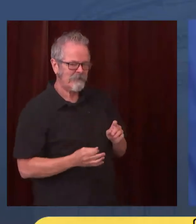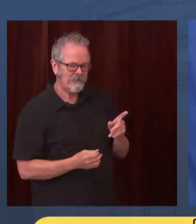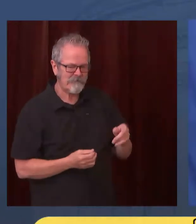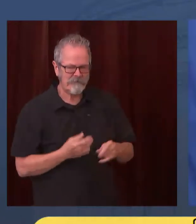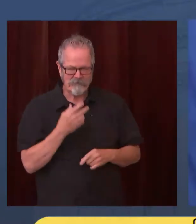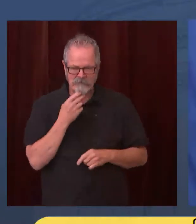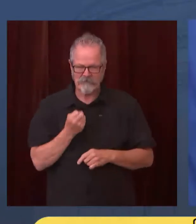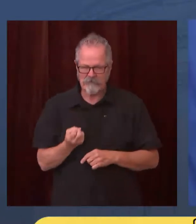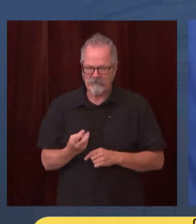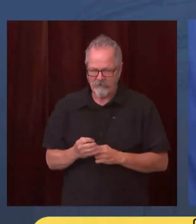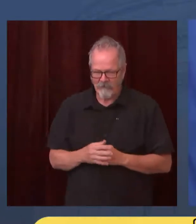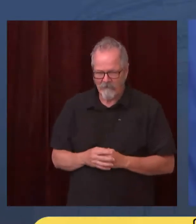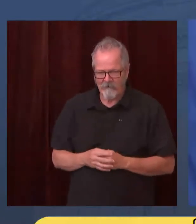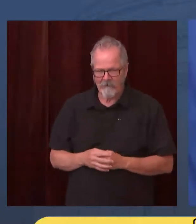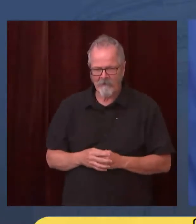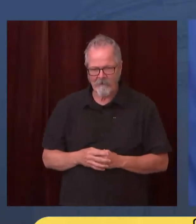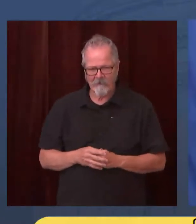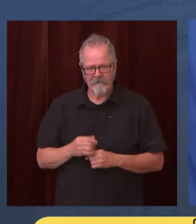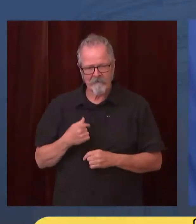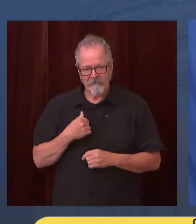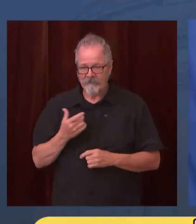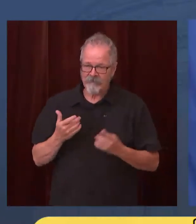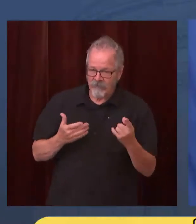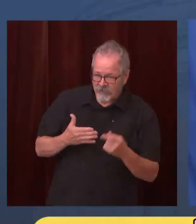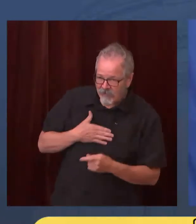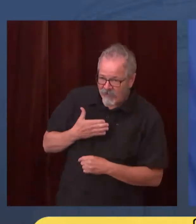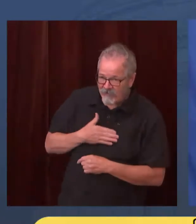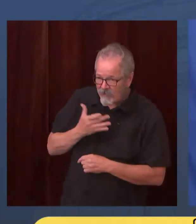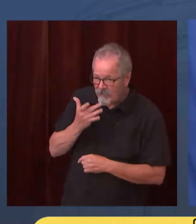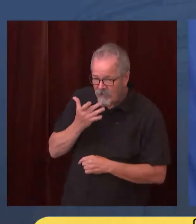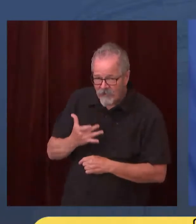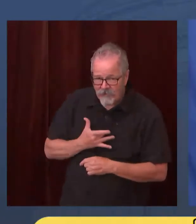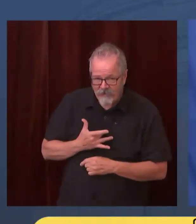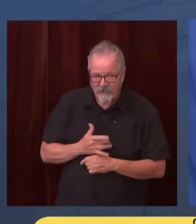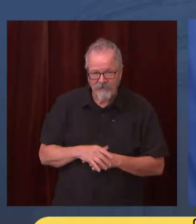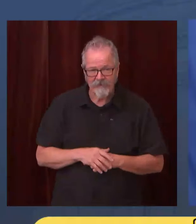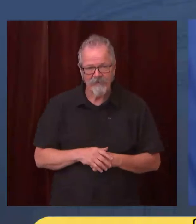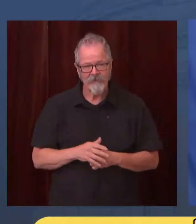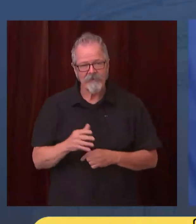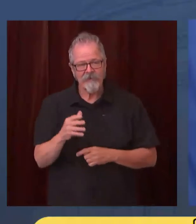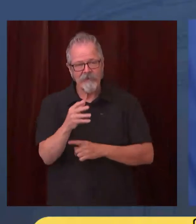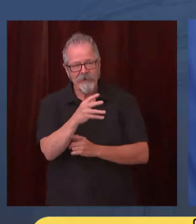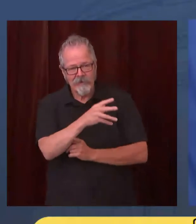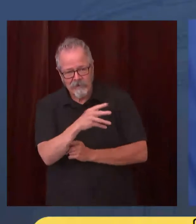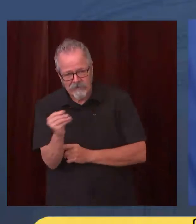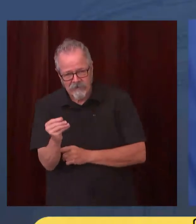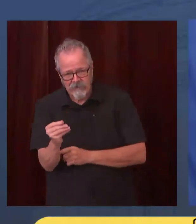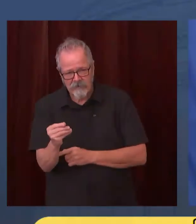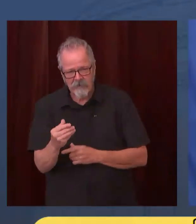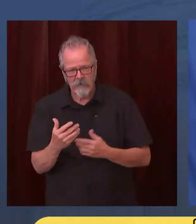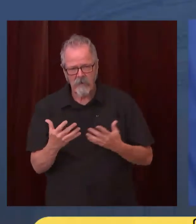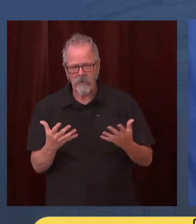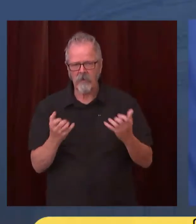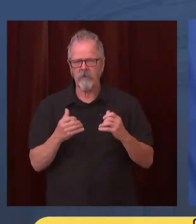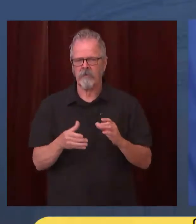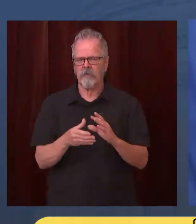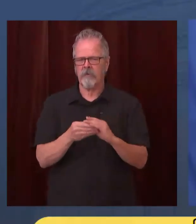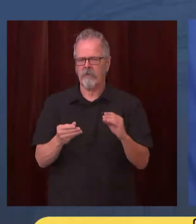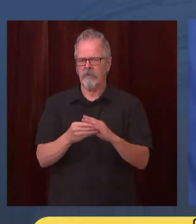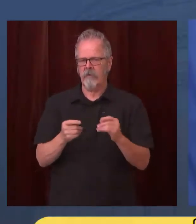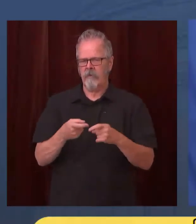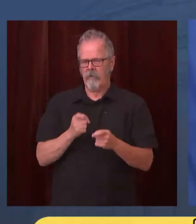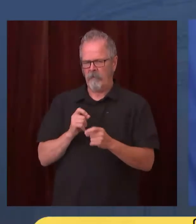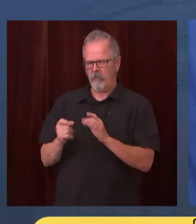it's her birthday, so I wanted to wish her happy birthday. But I also want to just share this message from her. She had said to my wife and